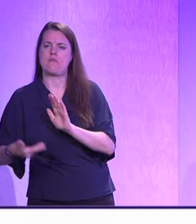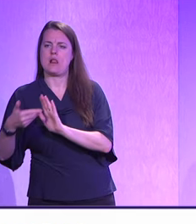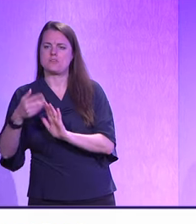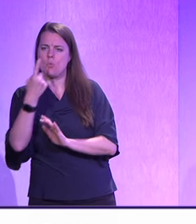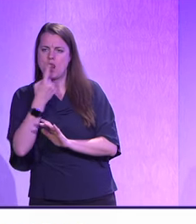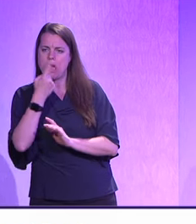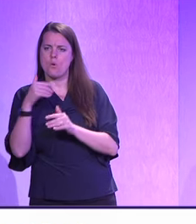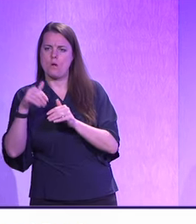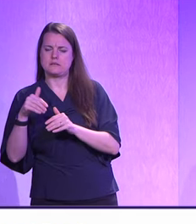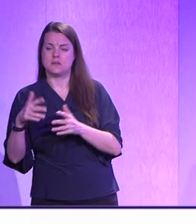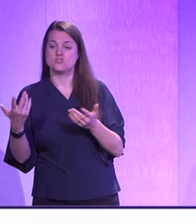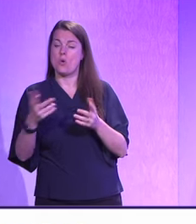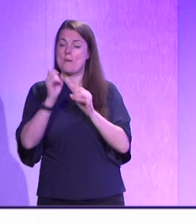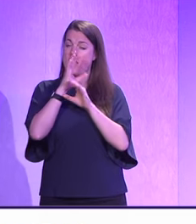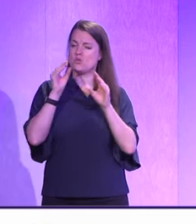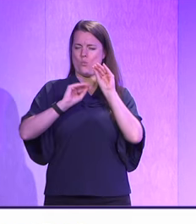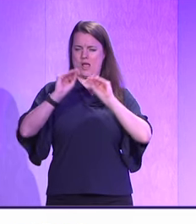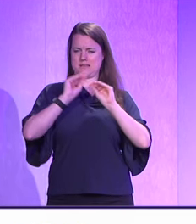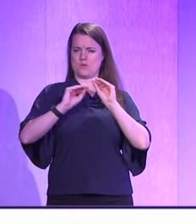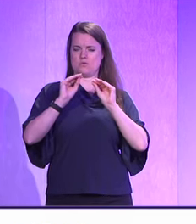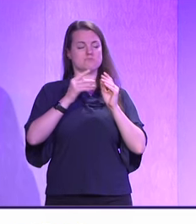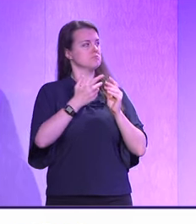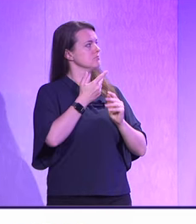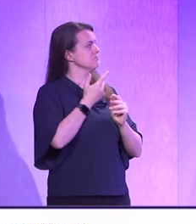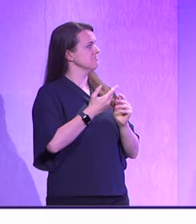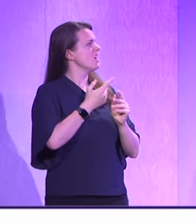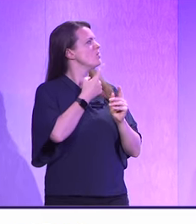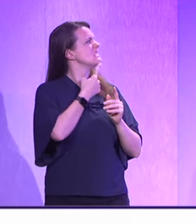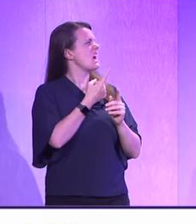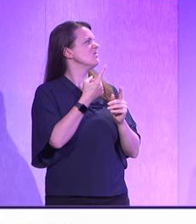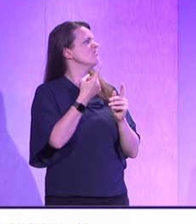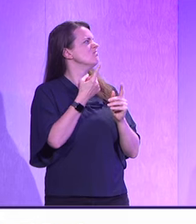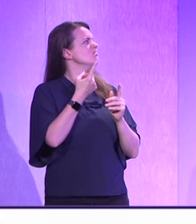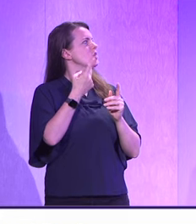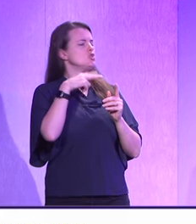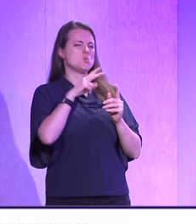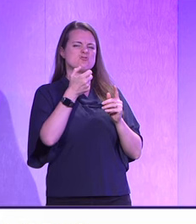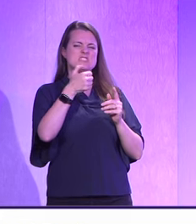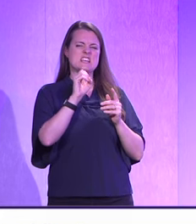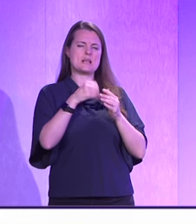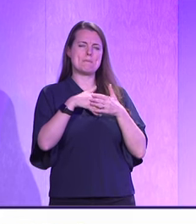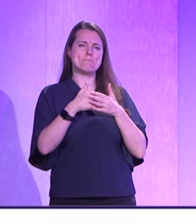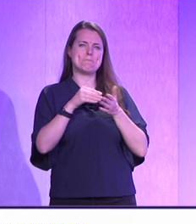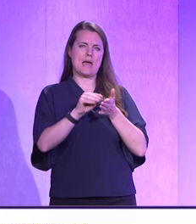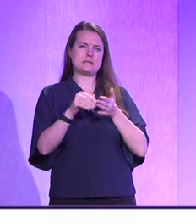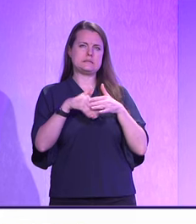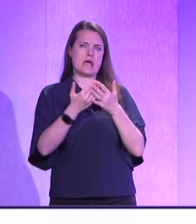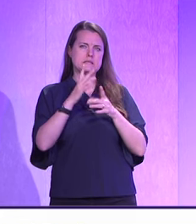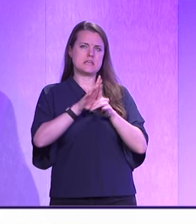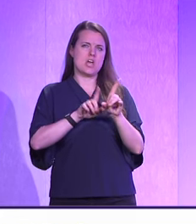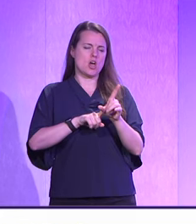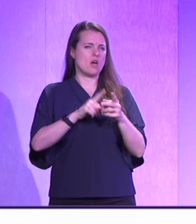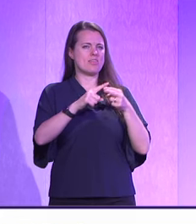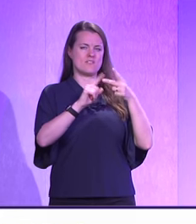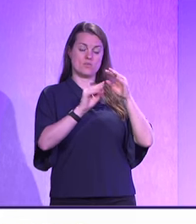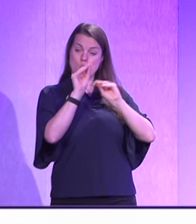is 160,000. Let's say there's 260 paid days per year and a total of 400 engineers. If you do the maths, it's